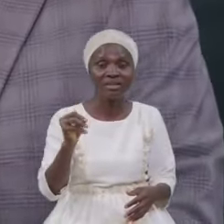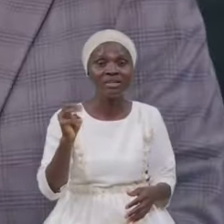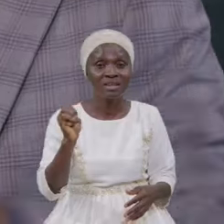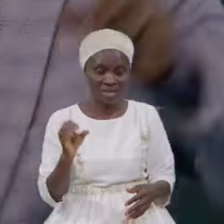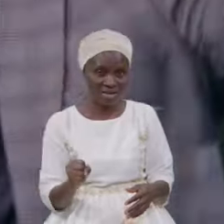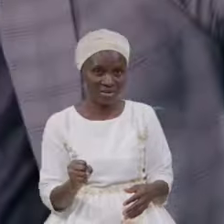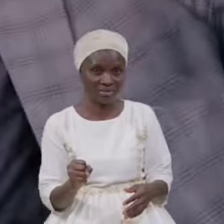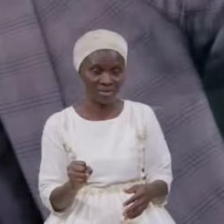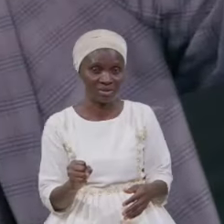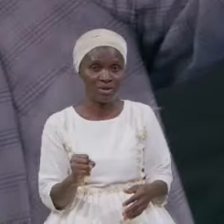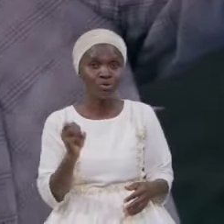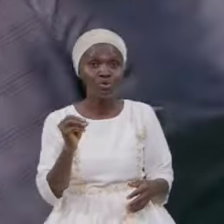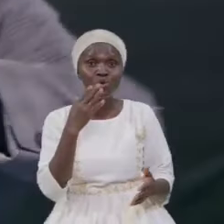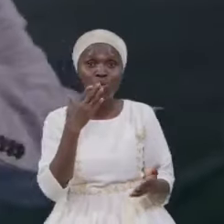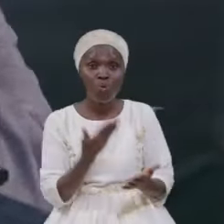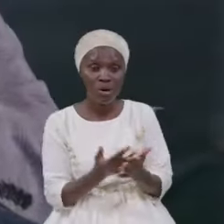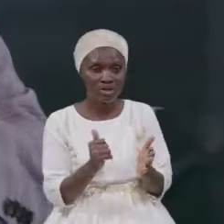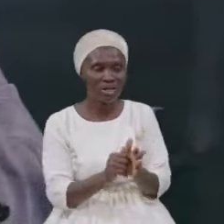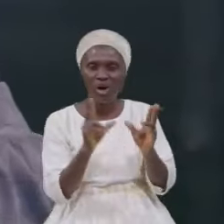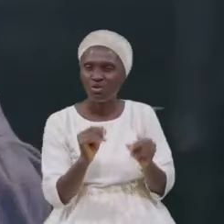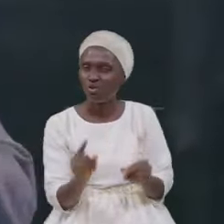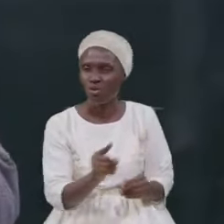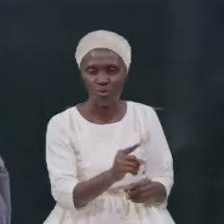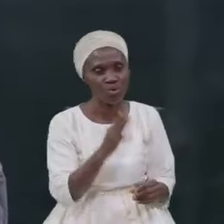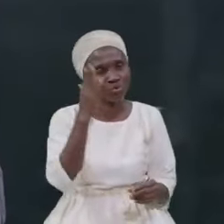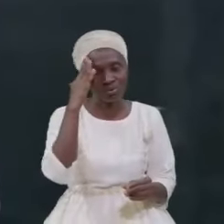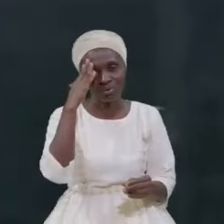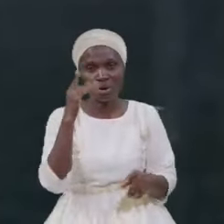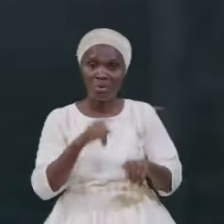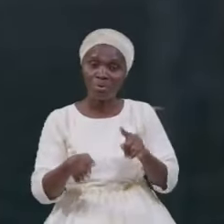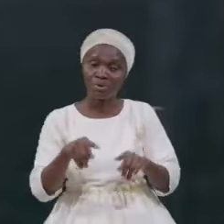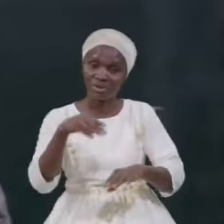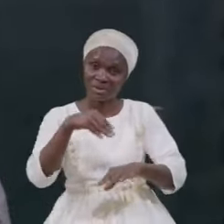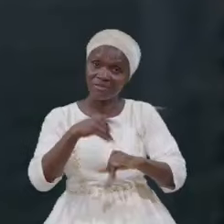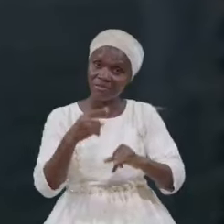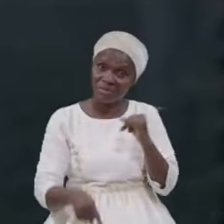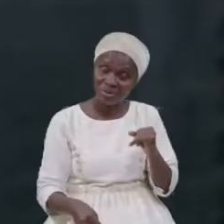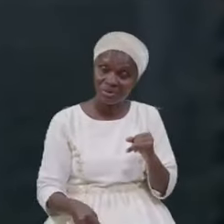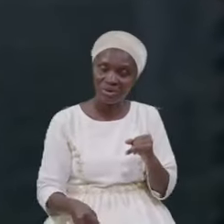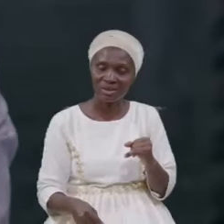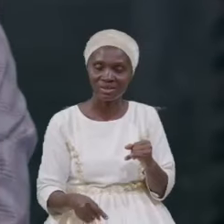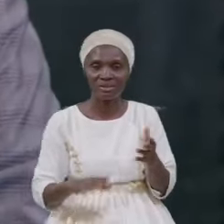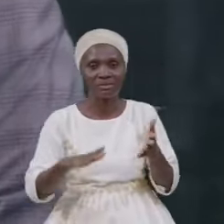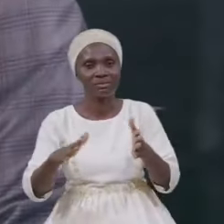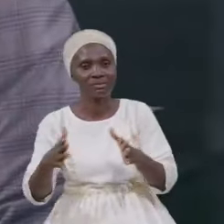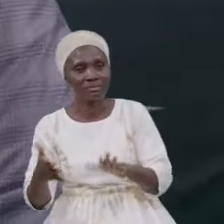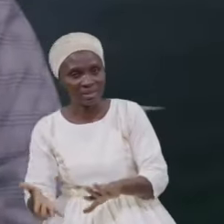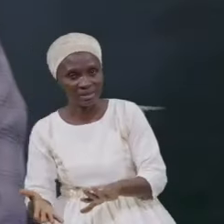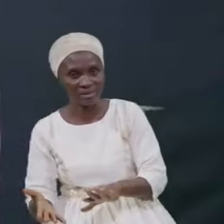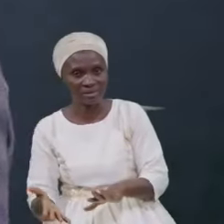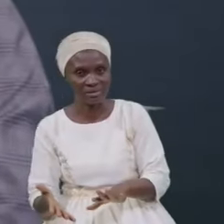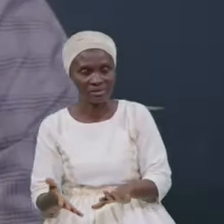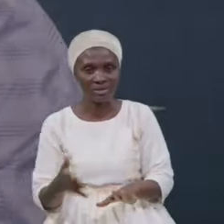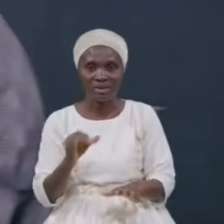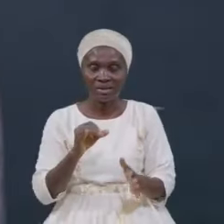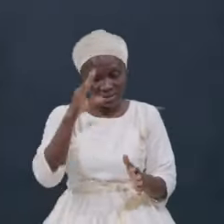he died? He's now on the other side. It is a fearful thing to fall into the hands